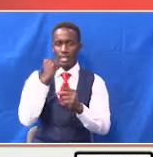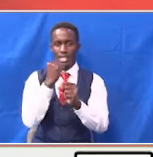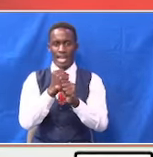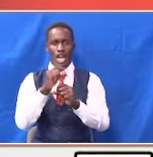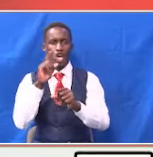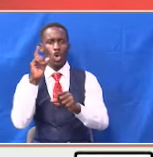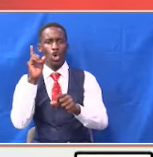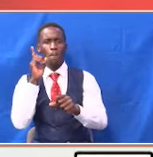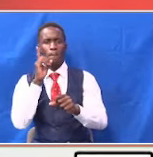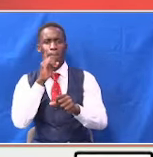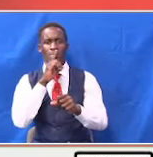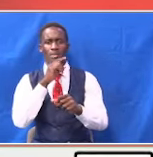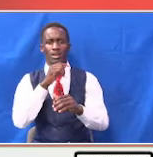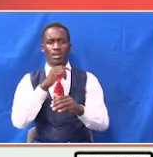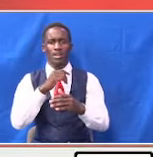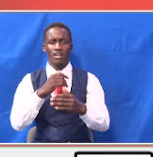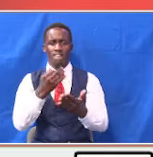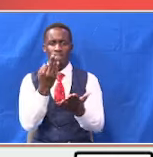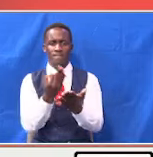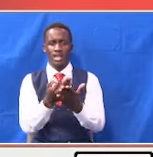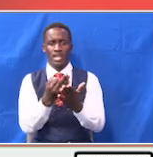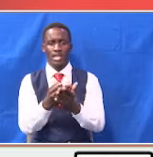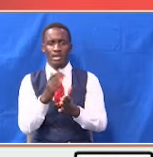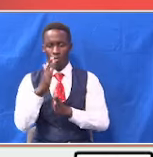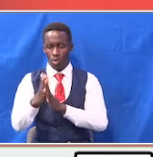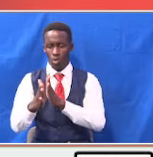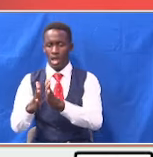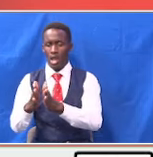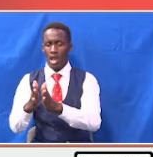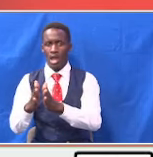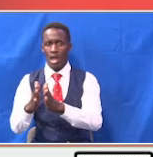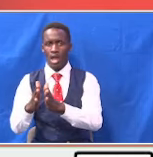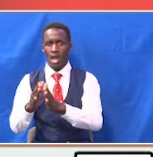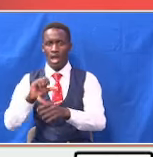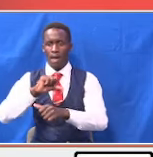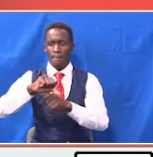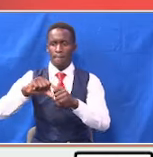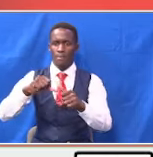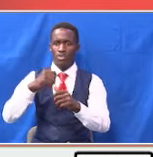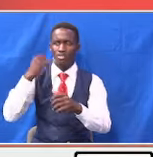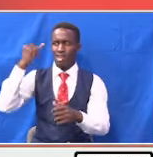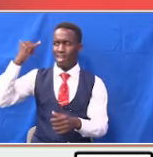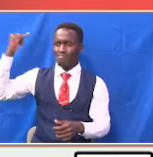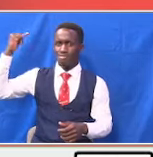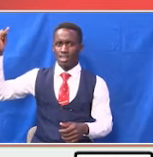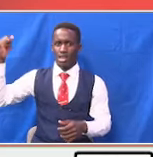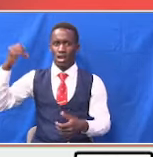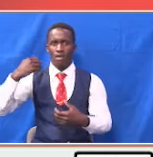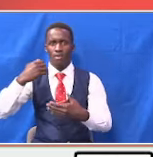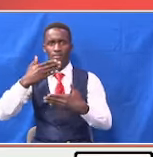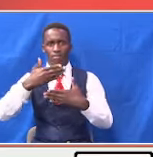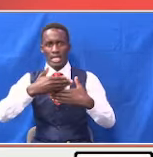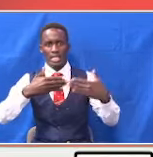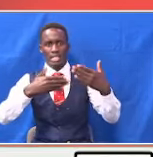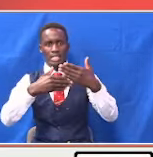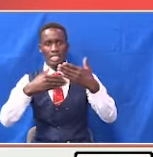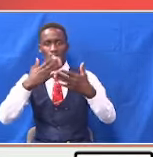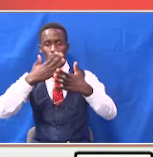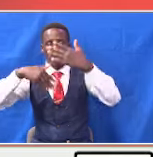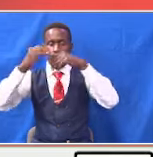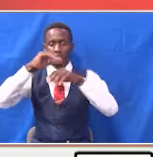Completely overhaul funding model. Completely overhaul the idea of creating university